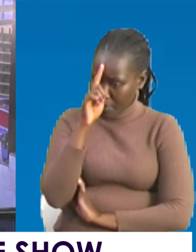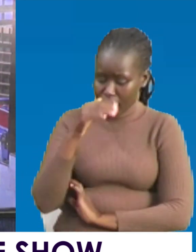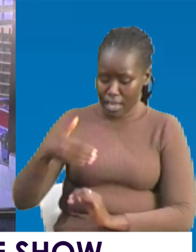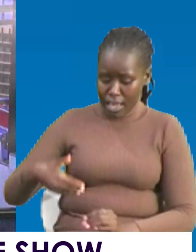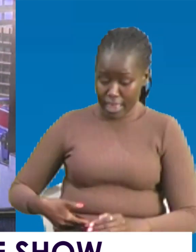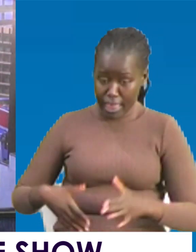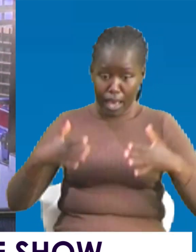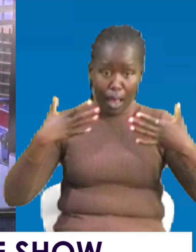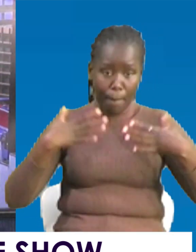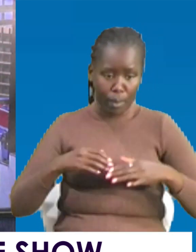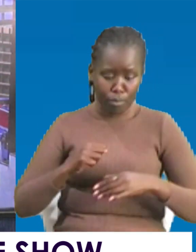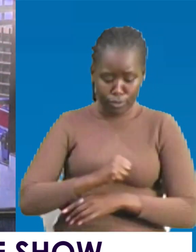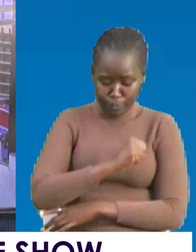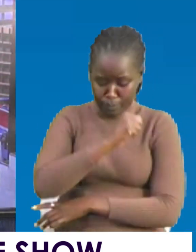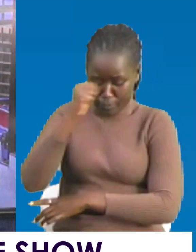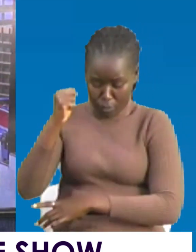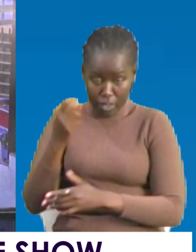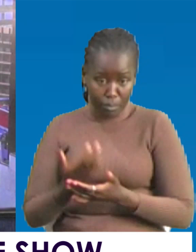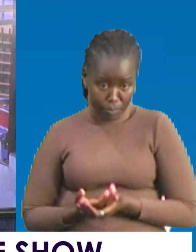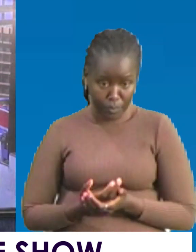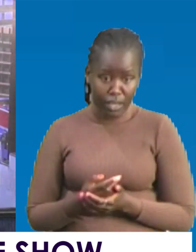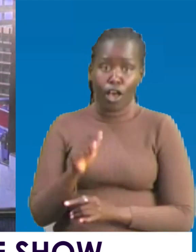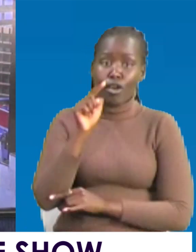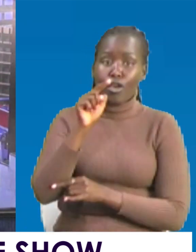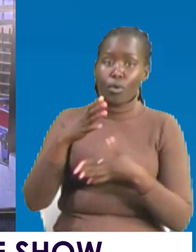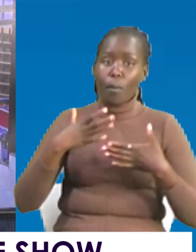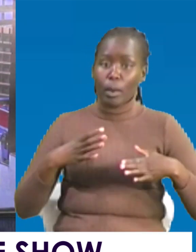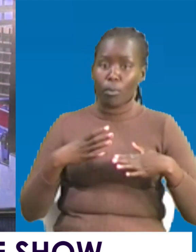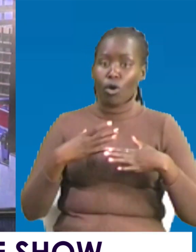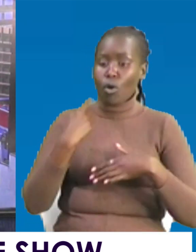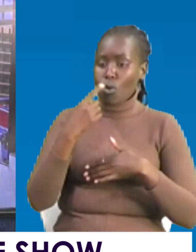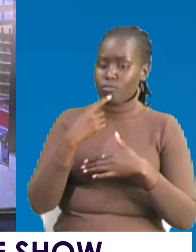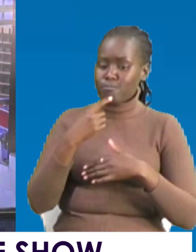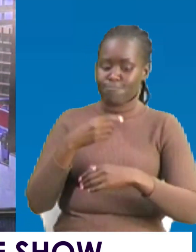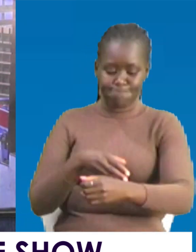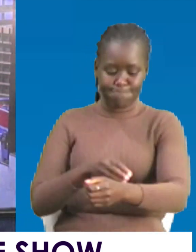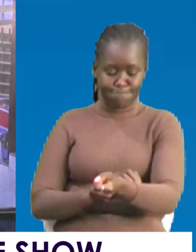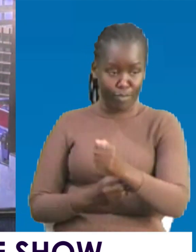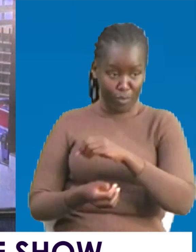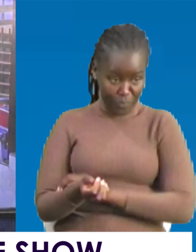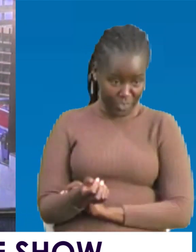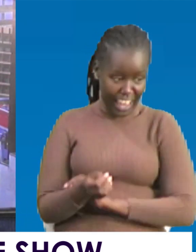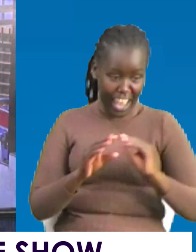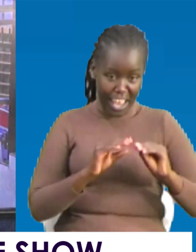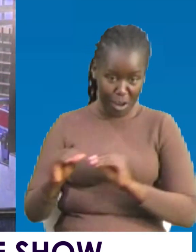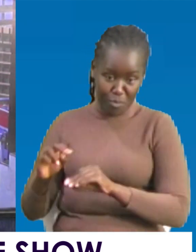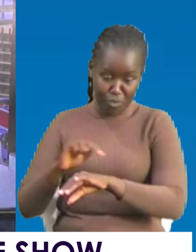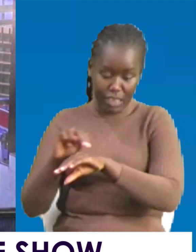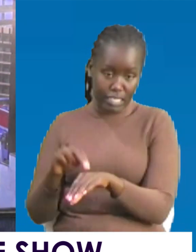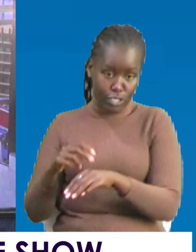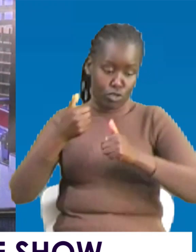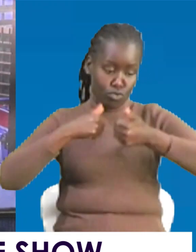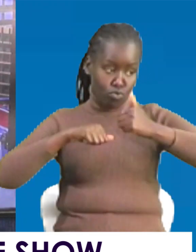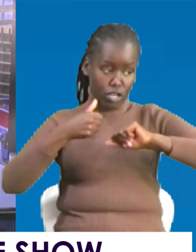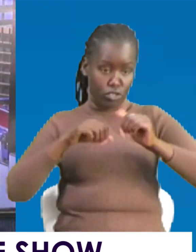Young people, wake up from your slumber. It is you people that will fold your sleeves and move this nation into action.